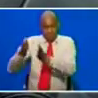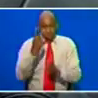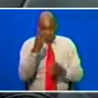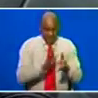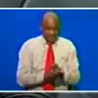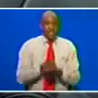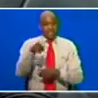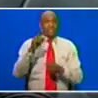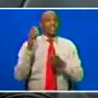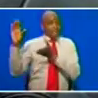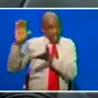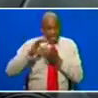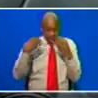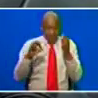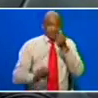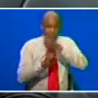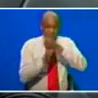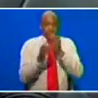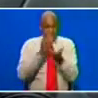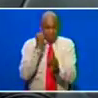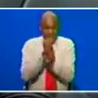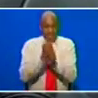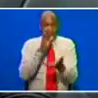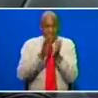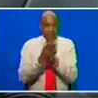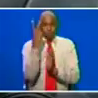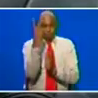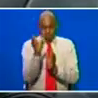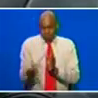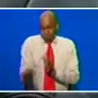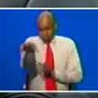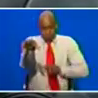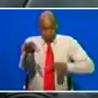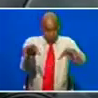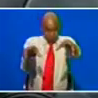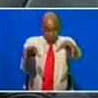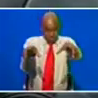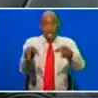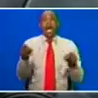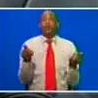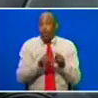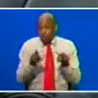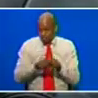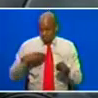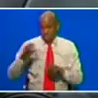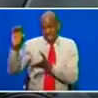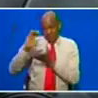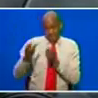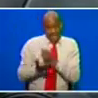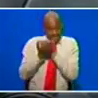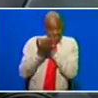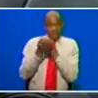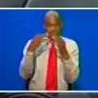support the dwelling of that road, and also a grant aid